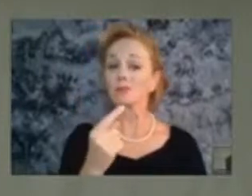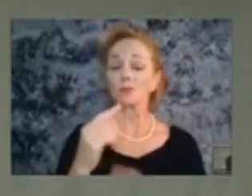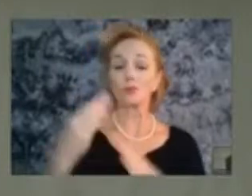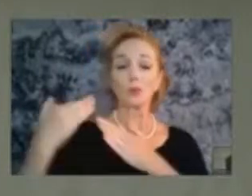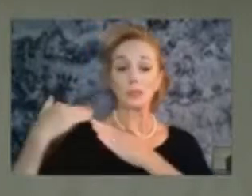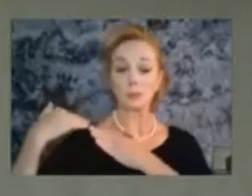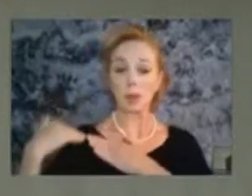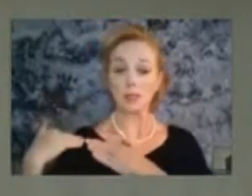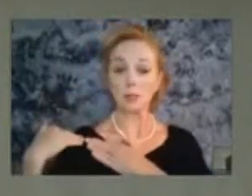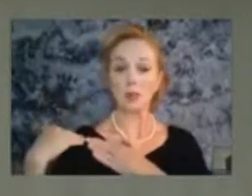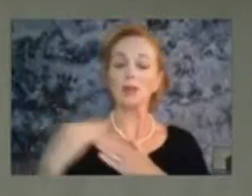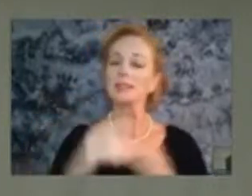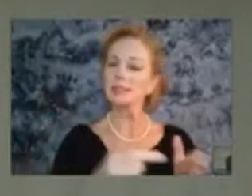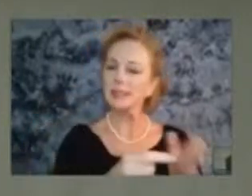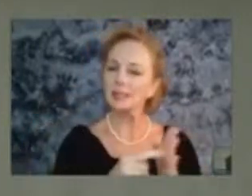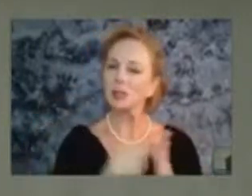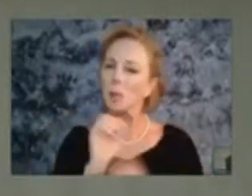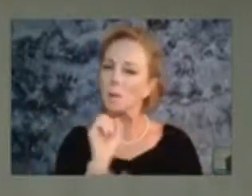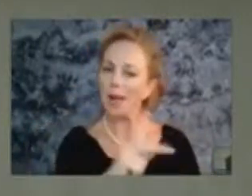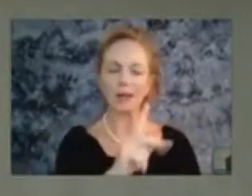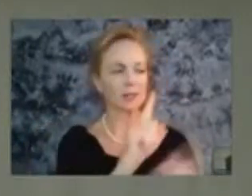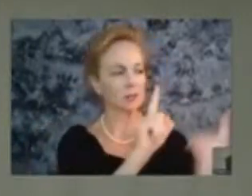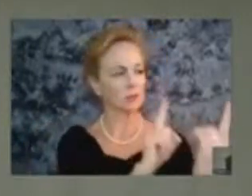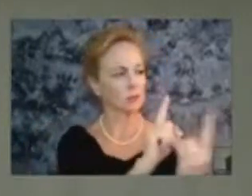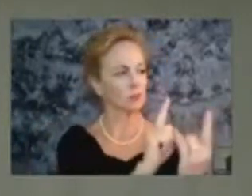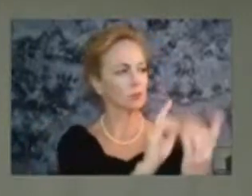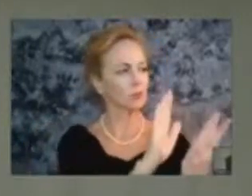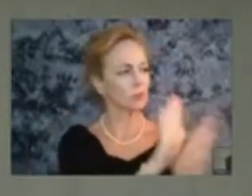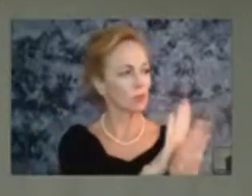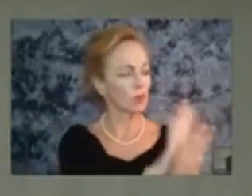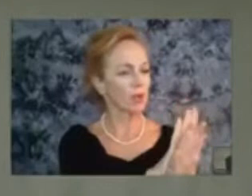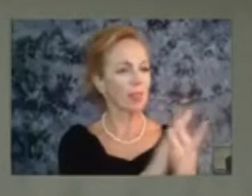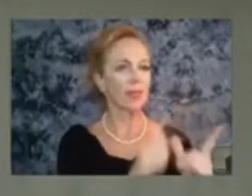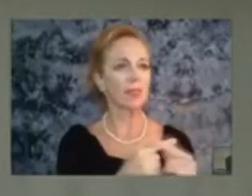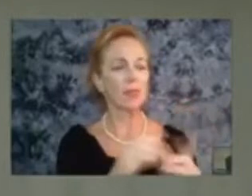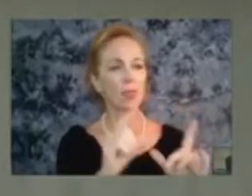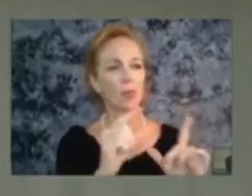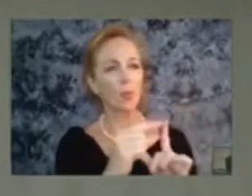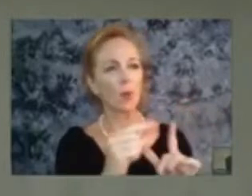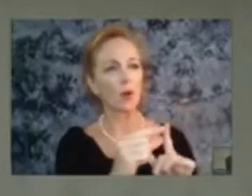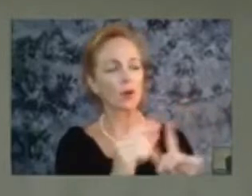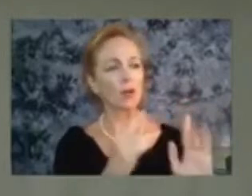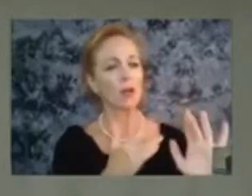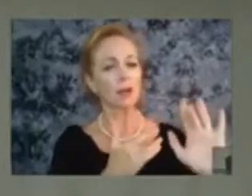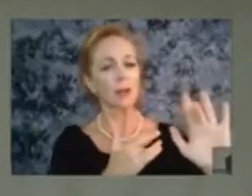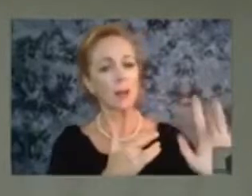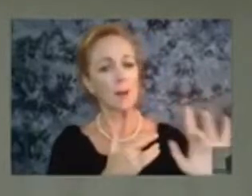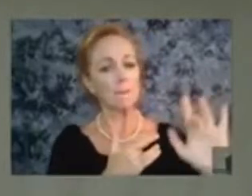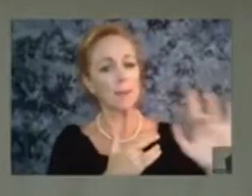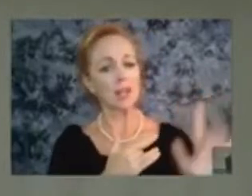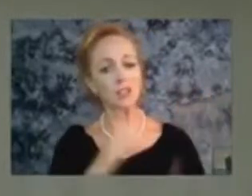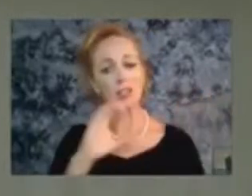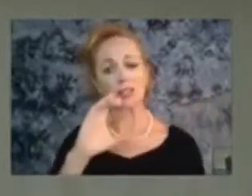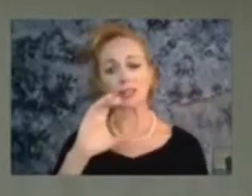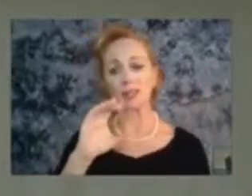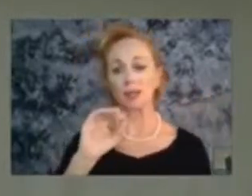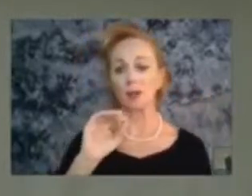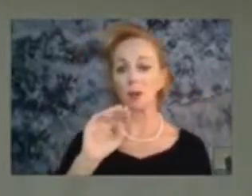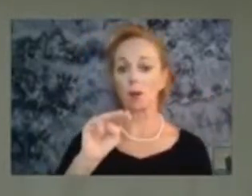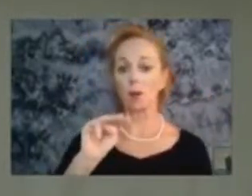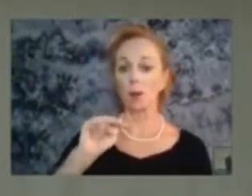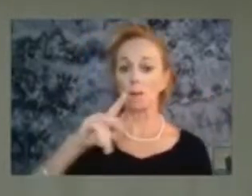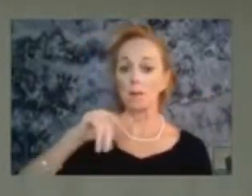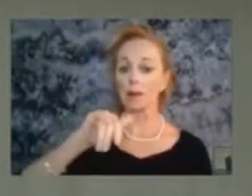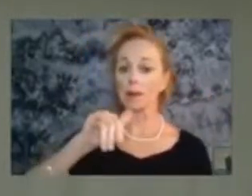And then I'm drawn back to that word compassion. And I was struck by the joint statement tonight by several of our colleagues on the City